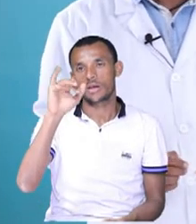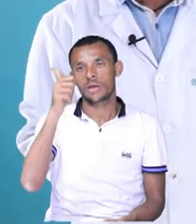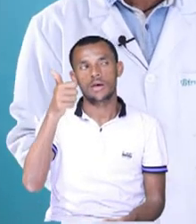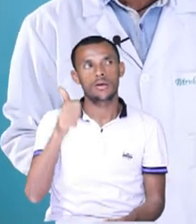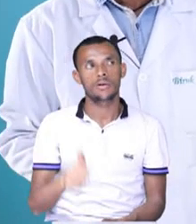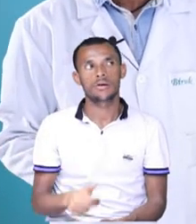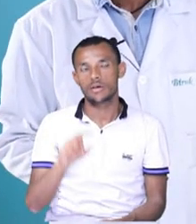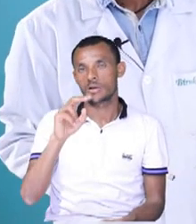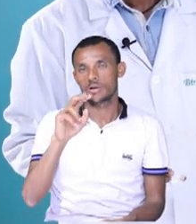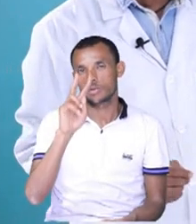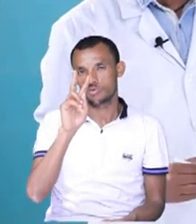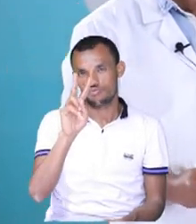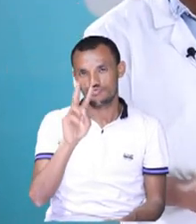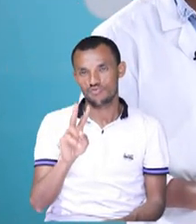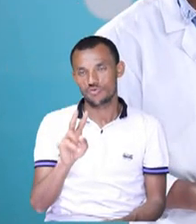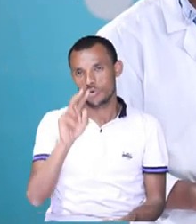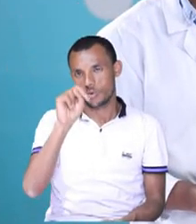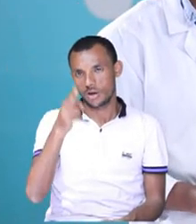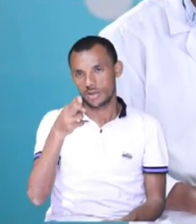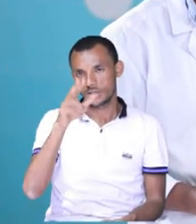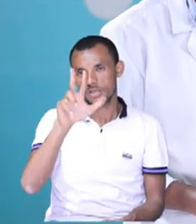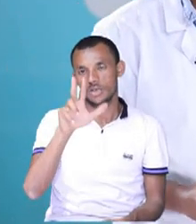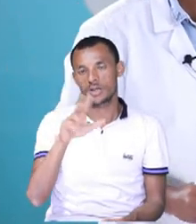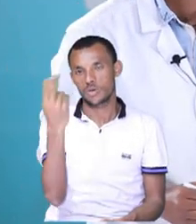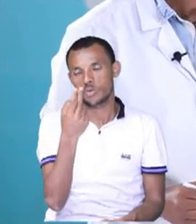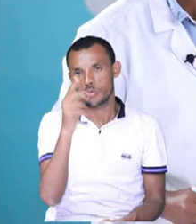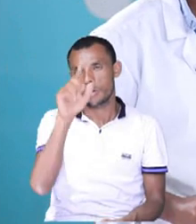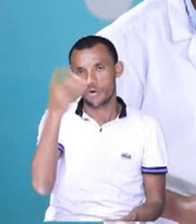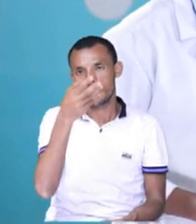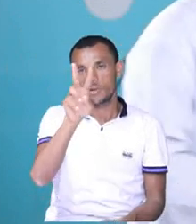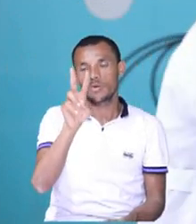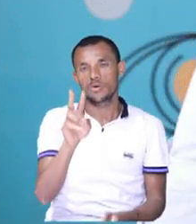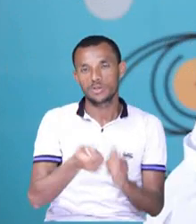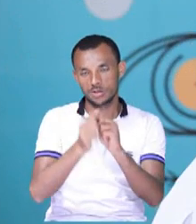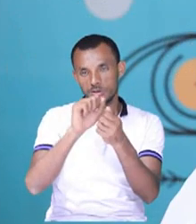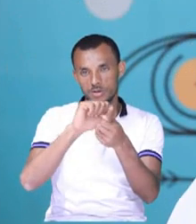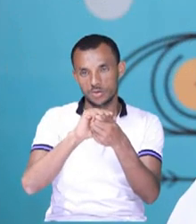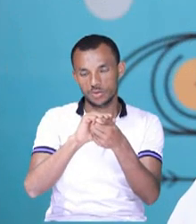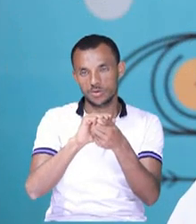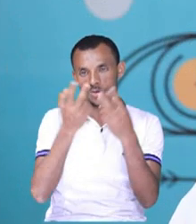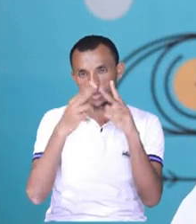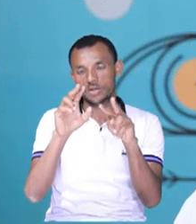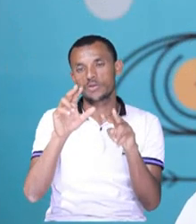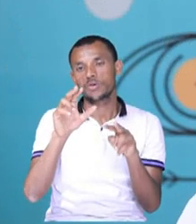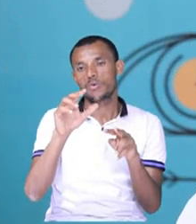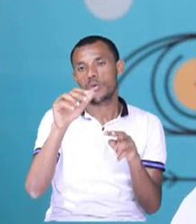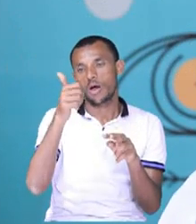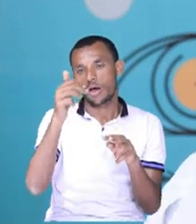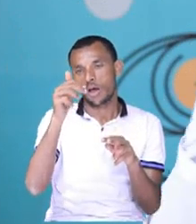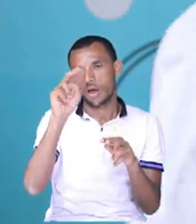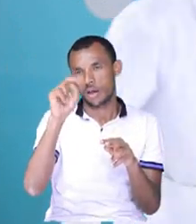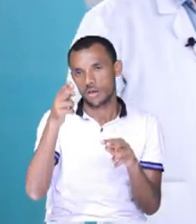of ammonia is what? 2. Because of these 2, uses 1 over 2. Changing concentration of ammonia over what?